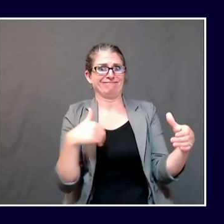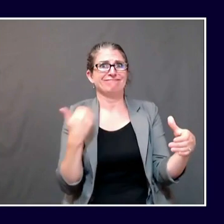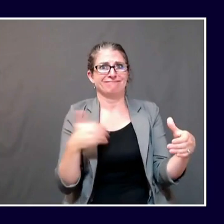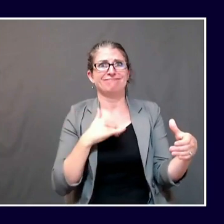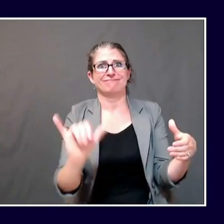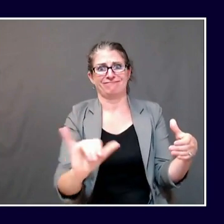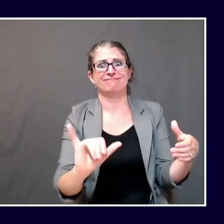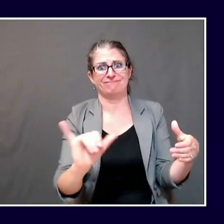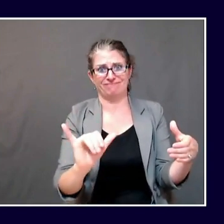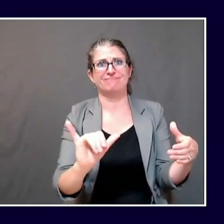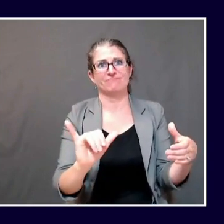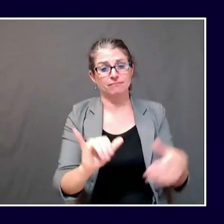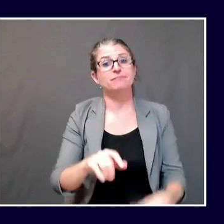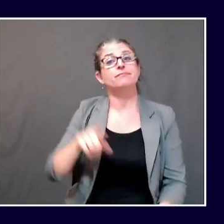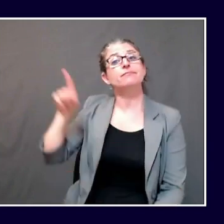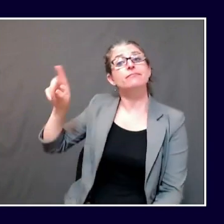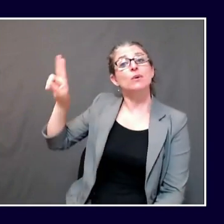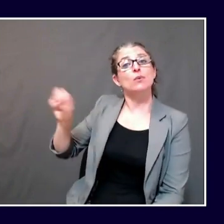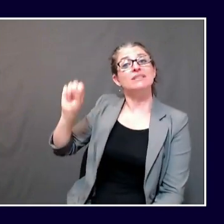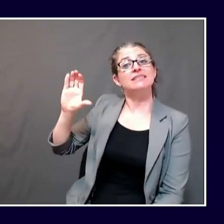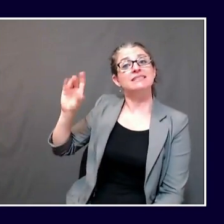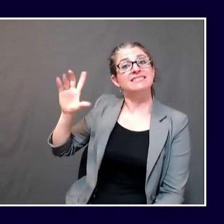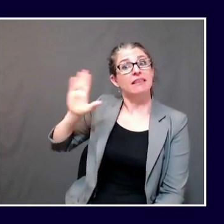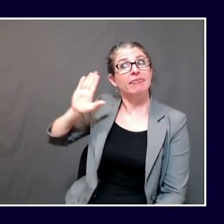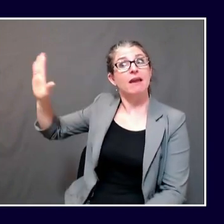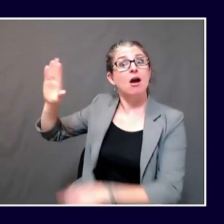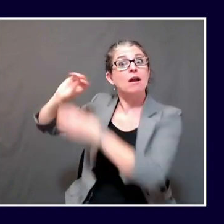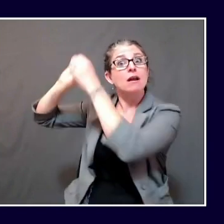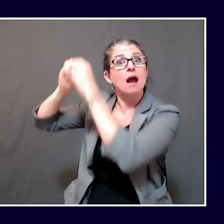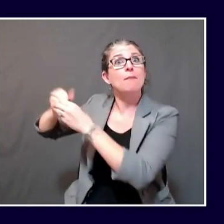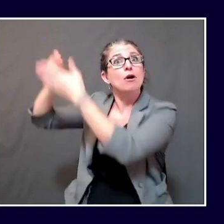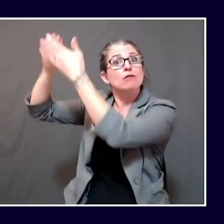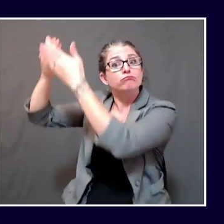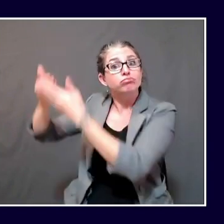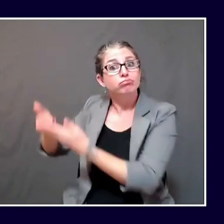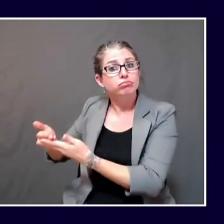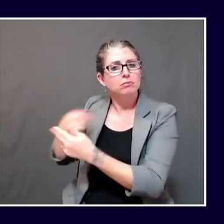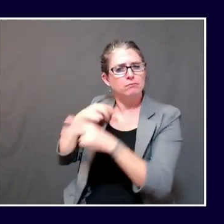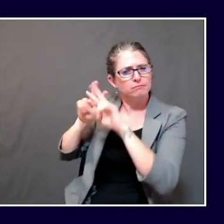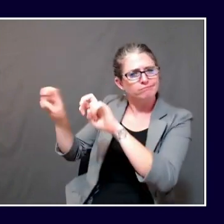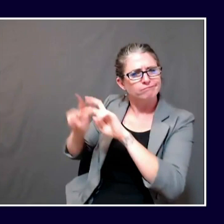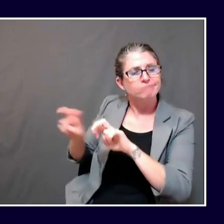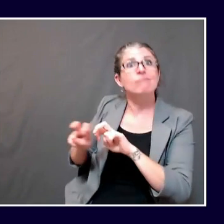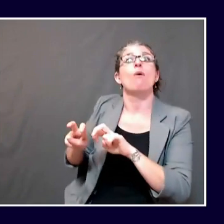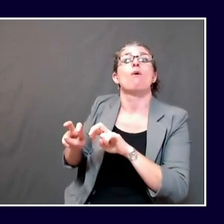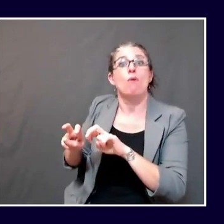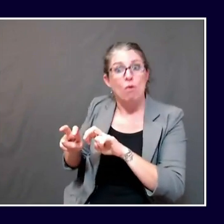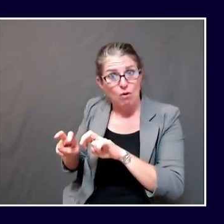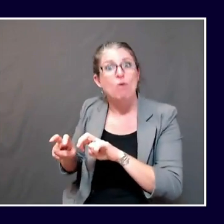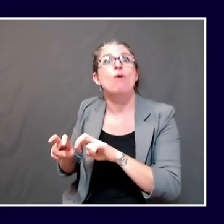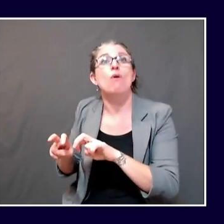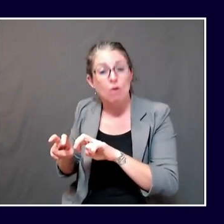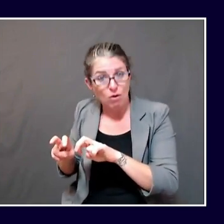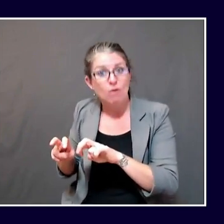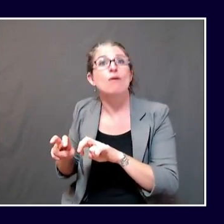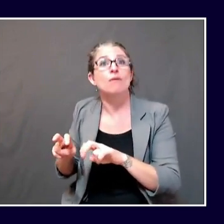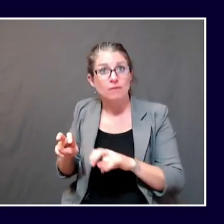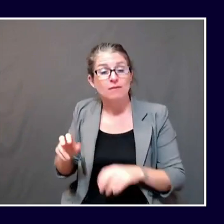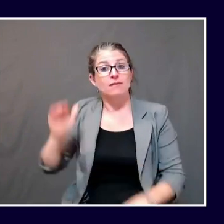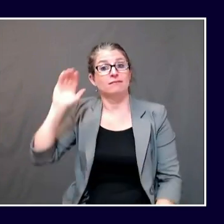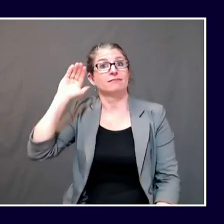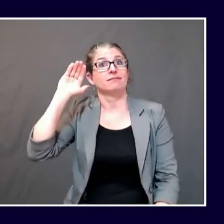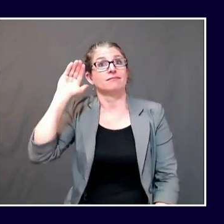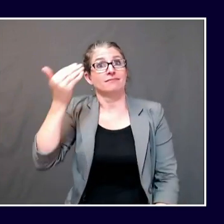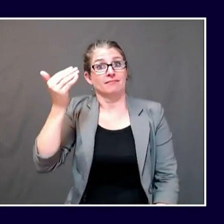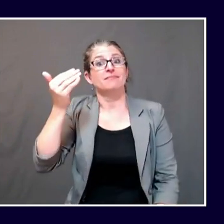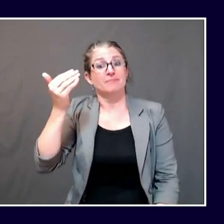precede later increases of COVID-19 among older individuals. So the decrease in the average age